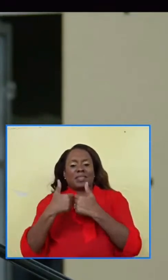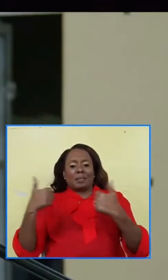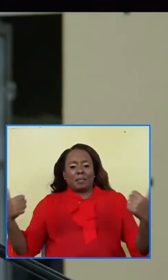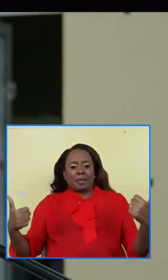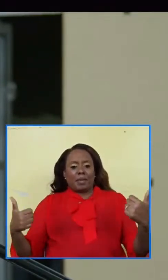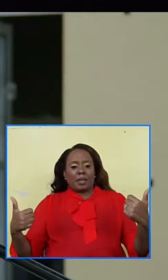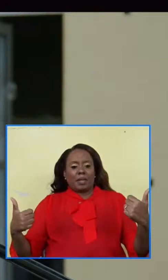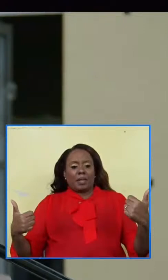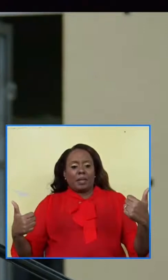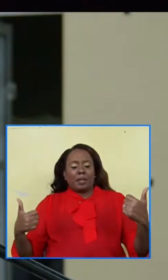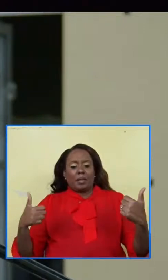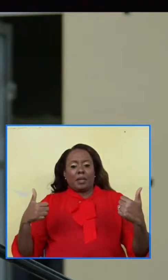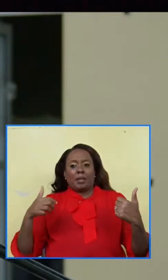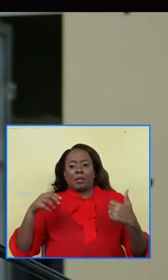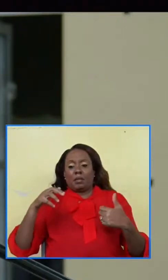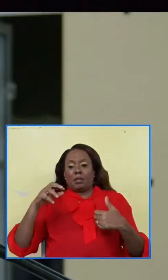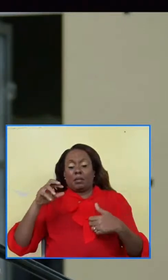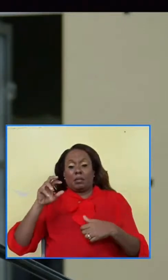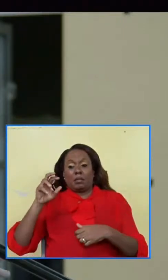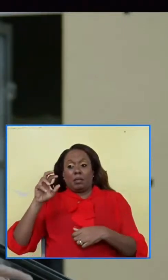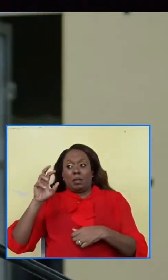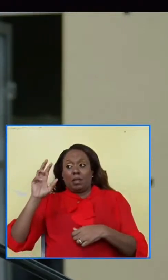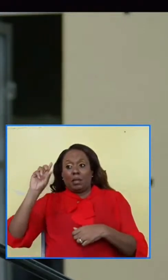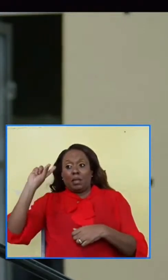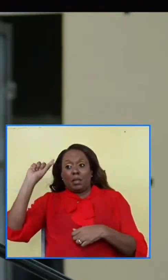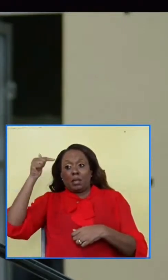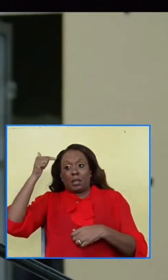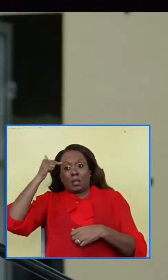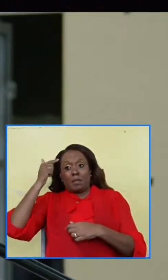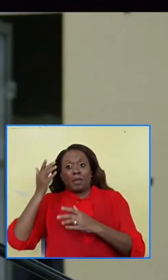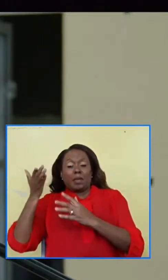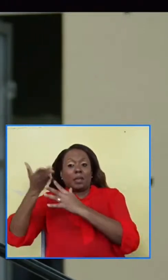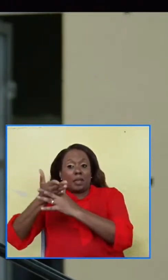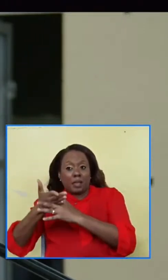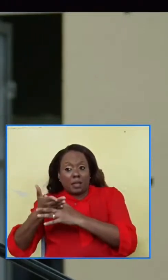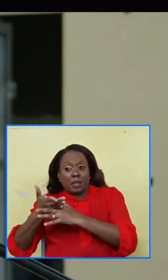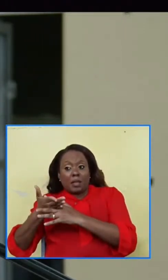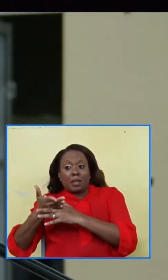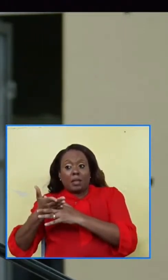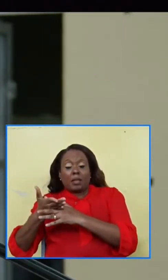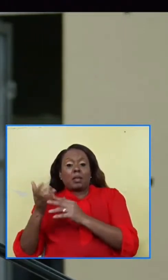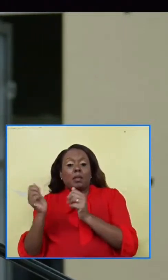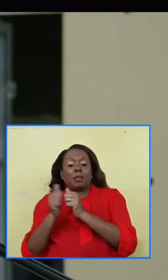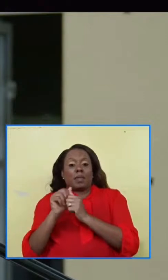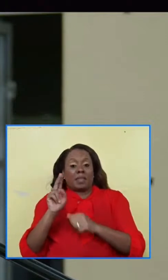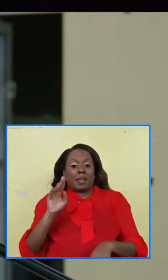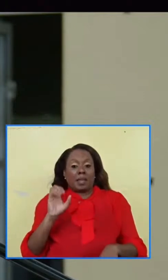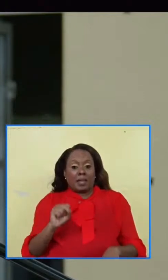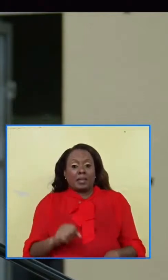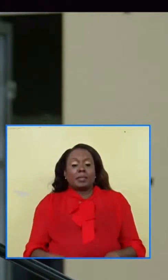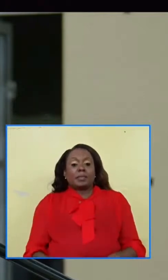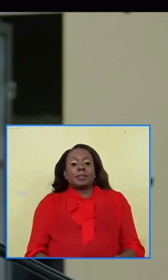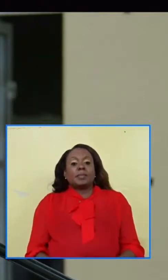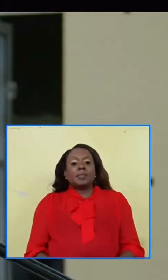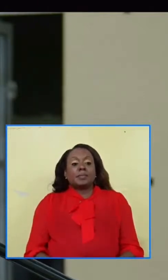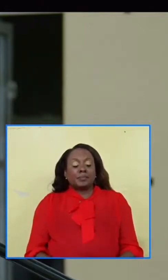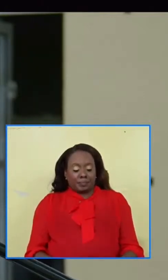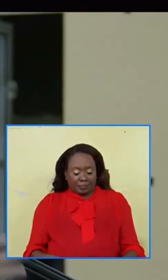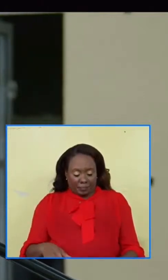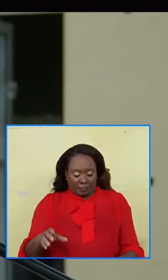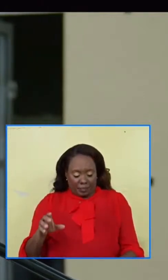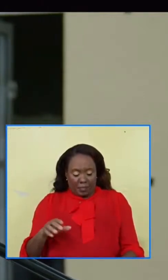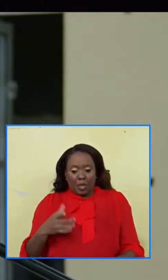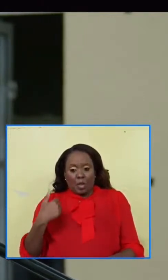influence on the governance model within the NIS. It needs to be a separation